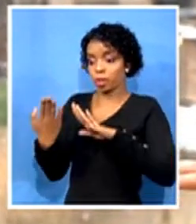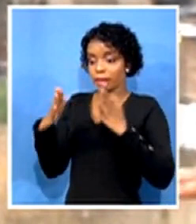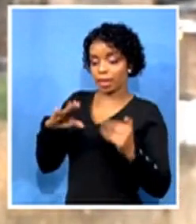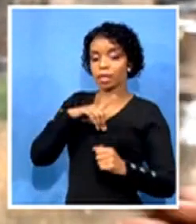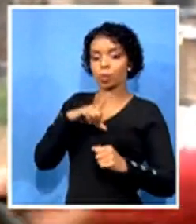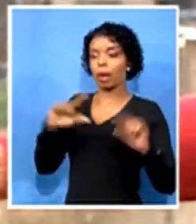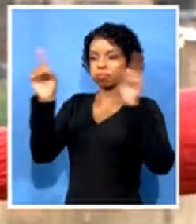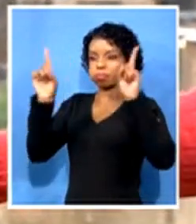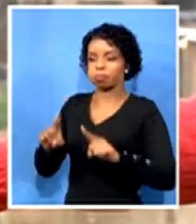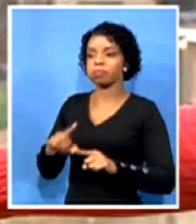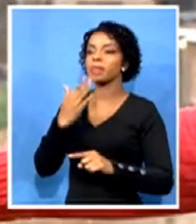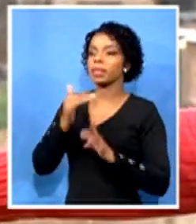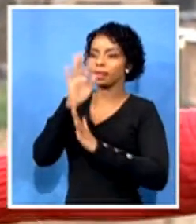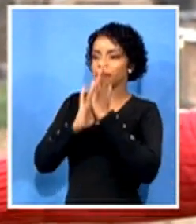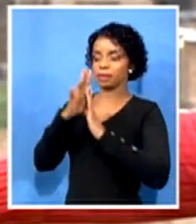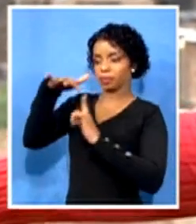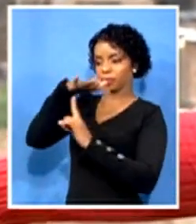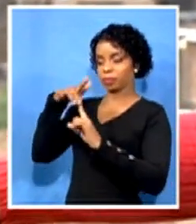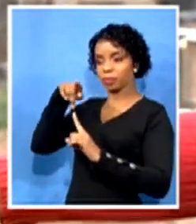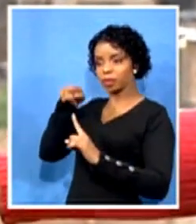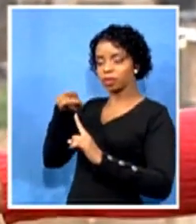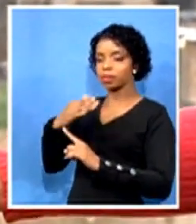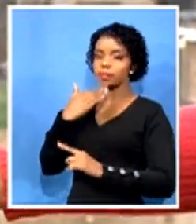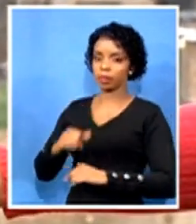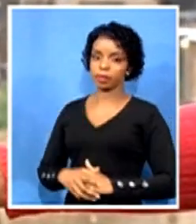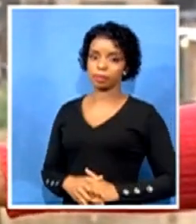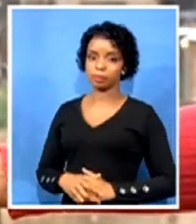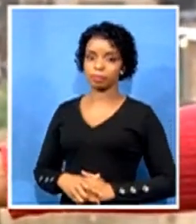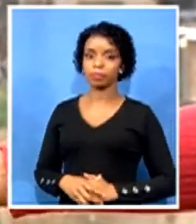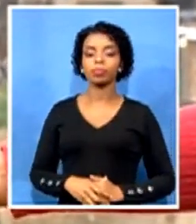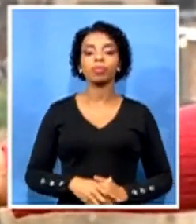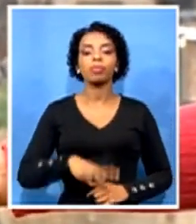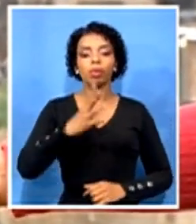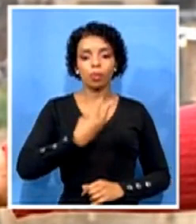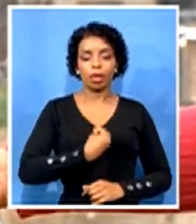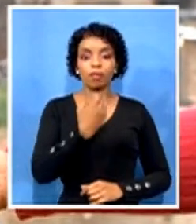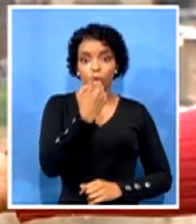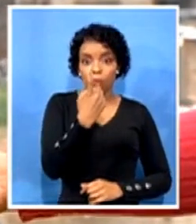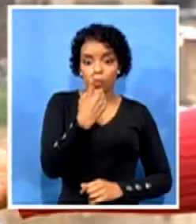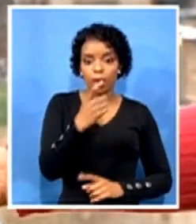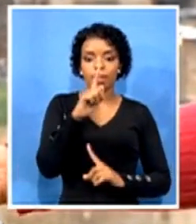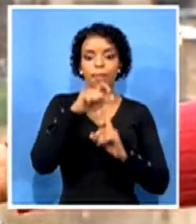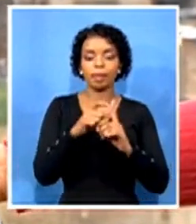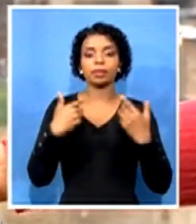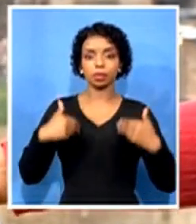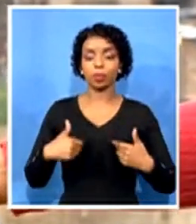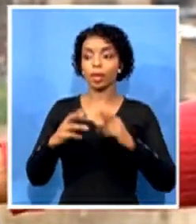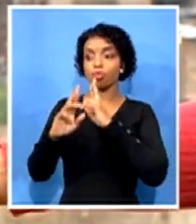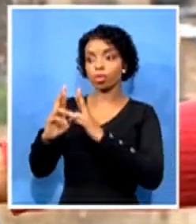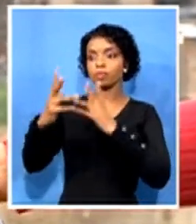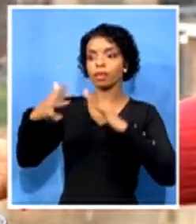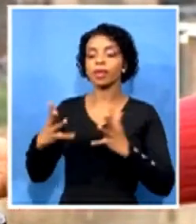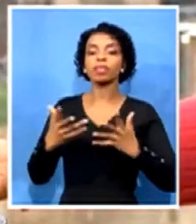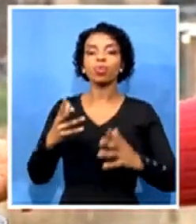for us, Nana. We have one person that we have responded to. This is in Melville yesterday, just after 4 in the